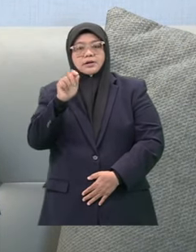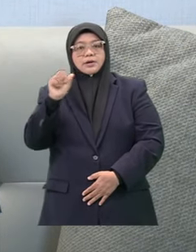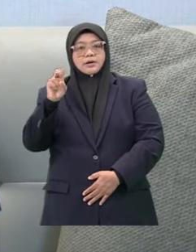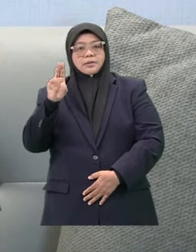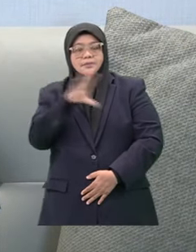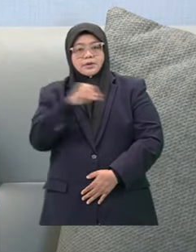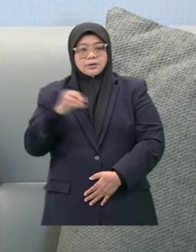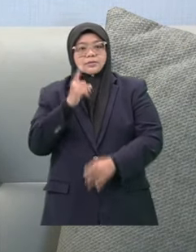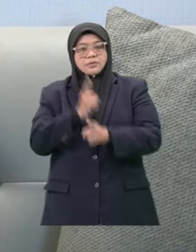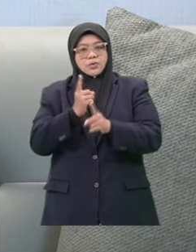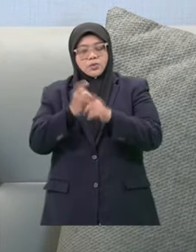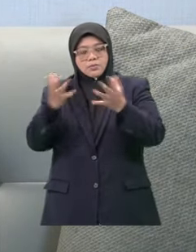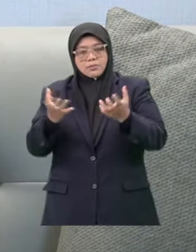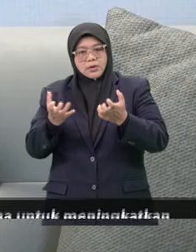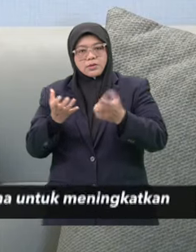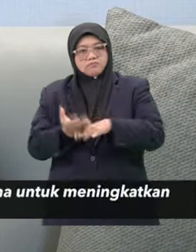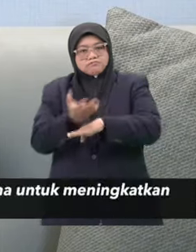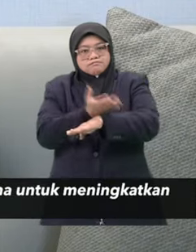that want to improve their